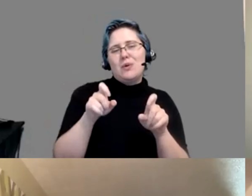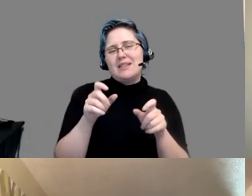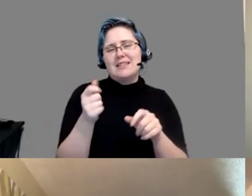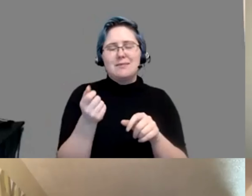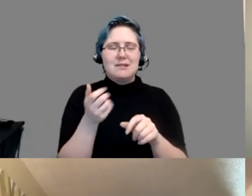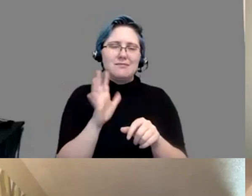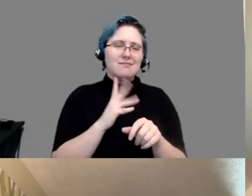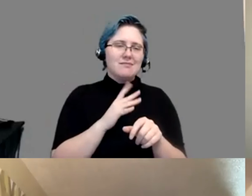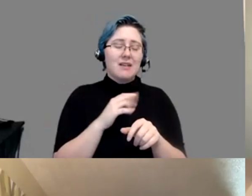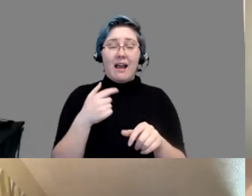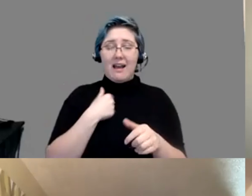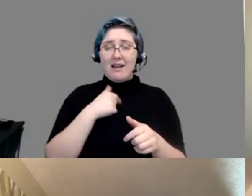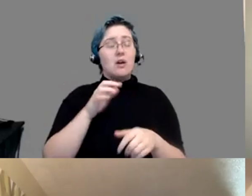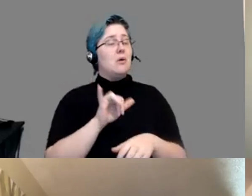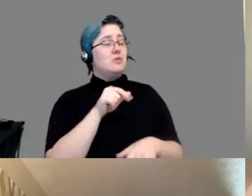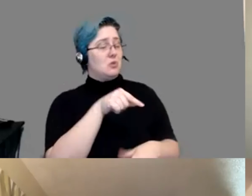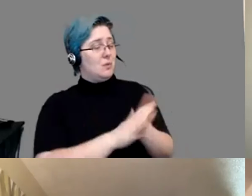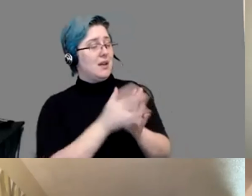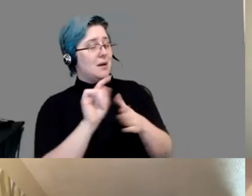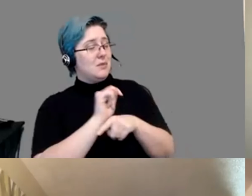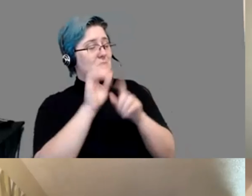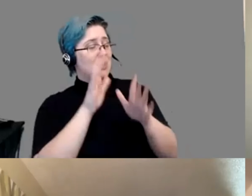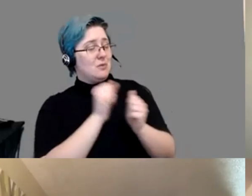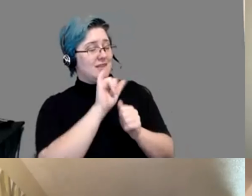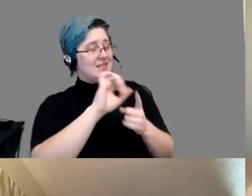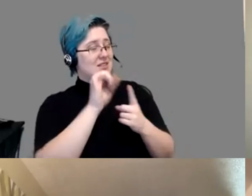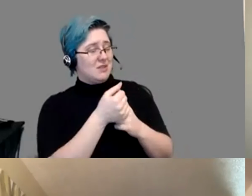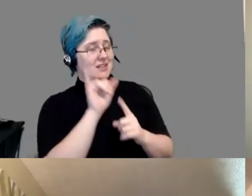you become the trainer in that scenario after all, which is good.